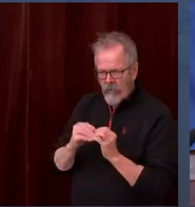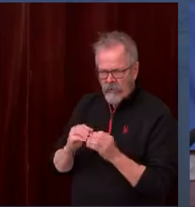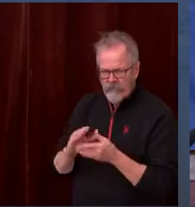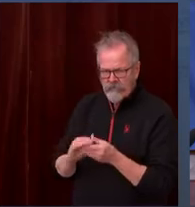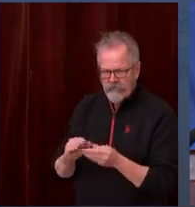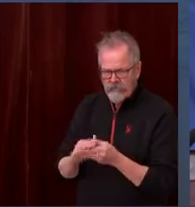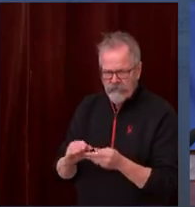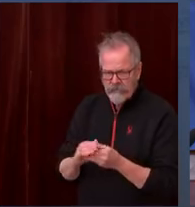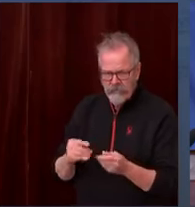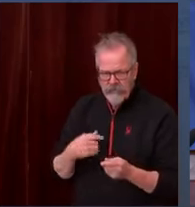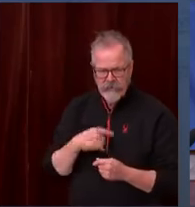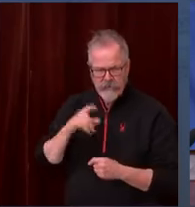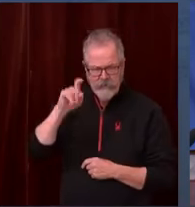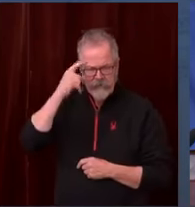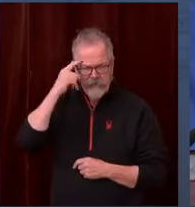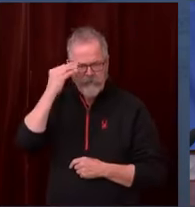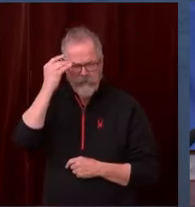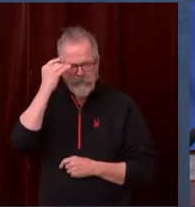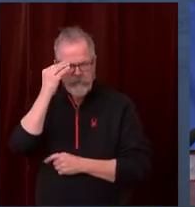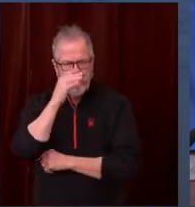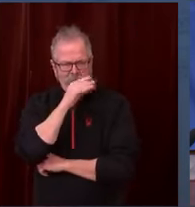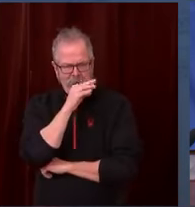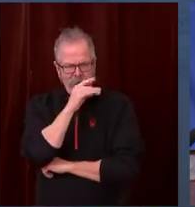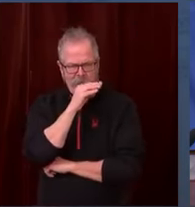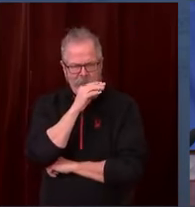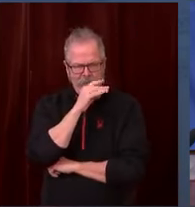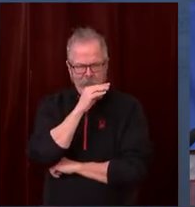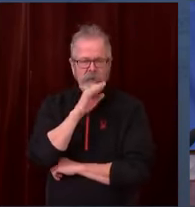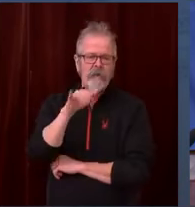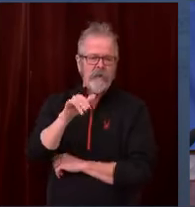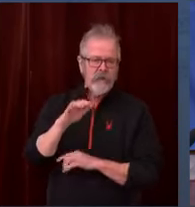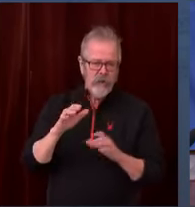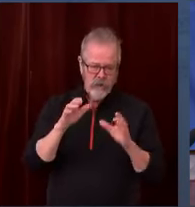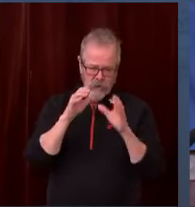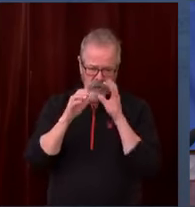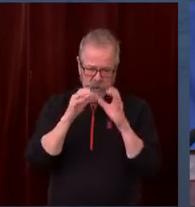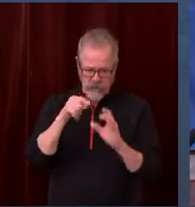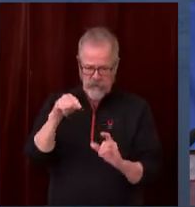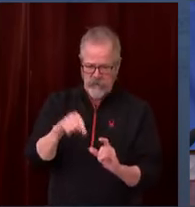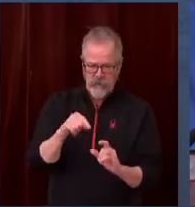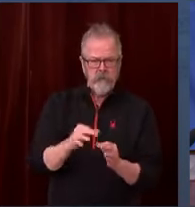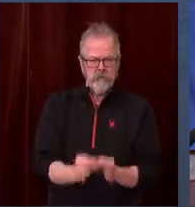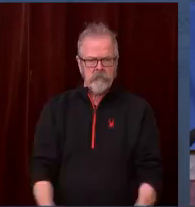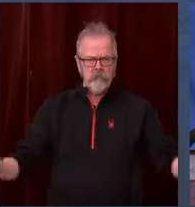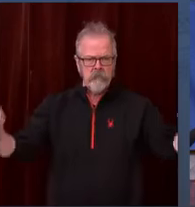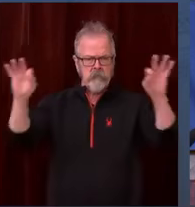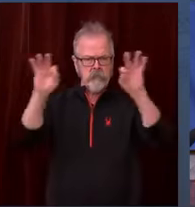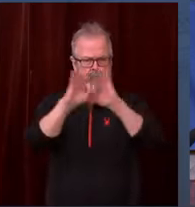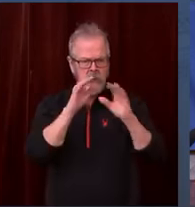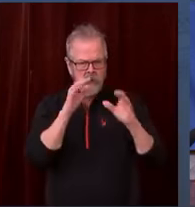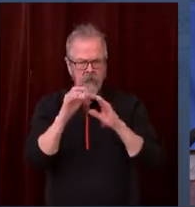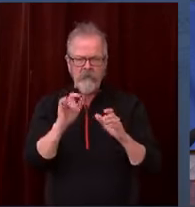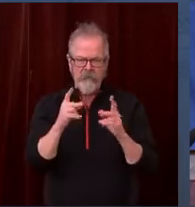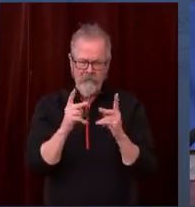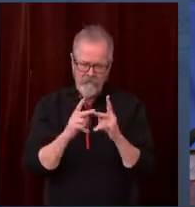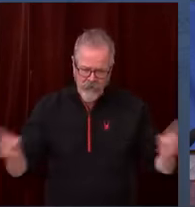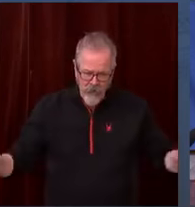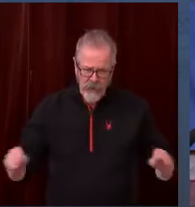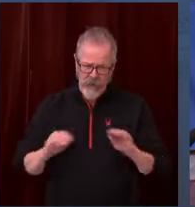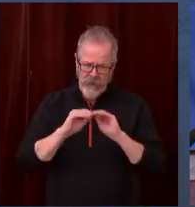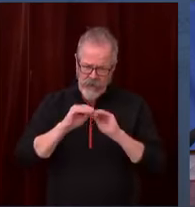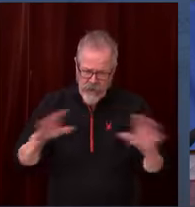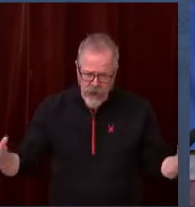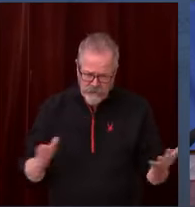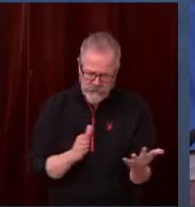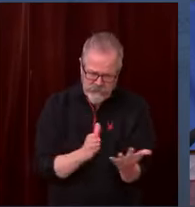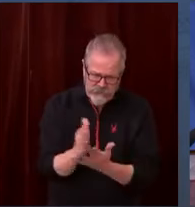the communication issue is important here, too, to try to have as much communication as possible between the incarcerated individual and the family